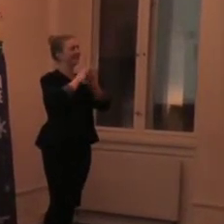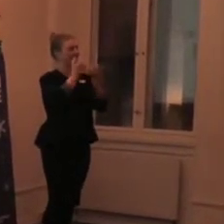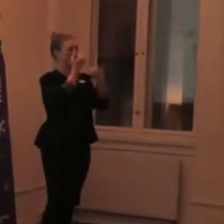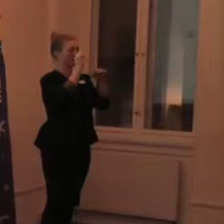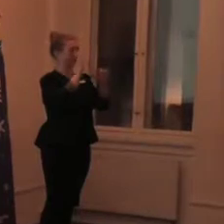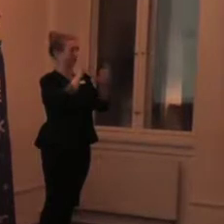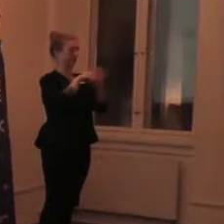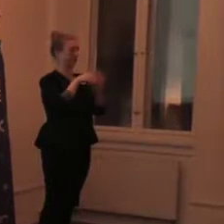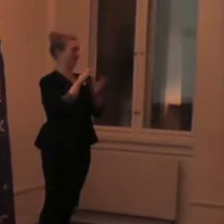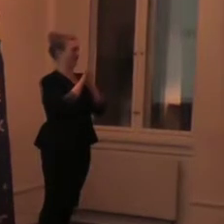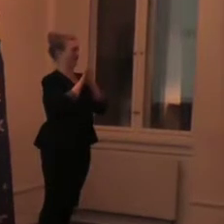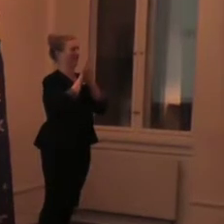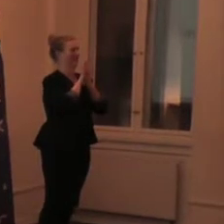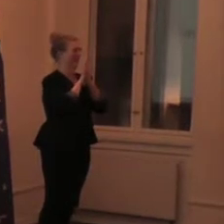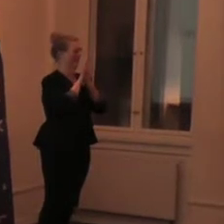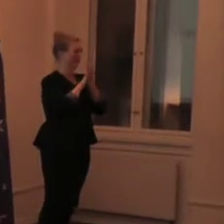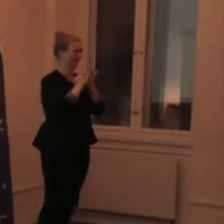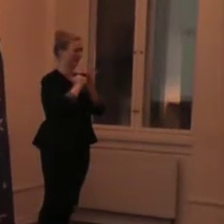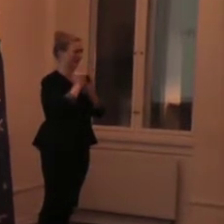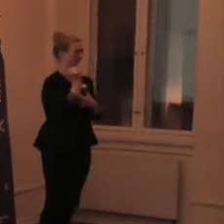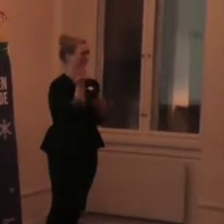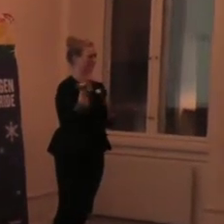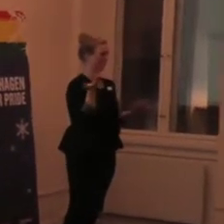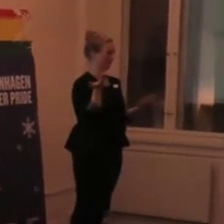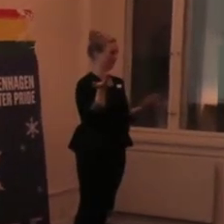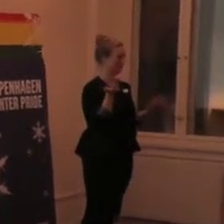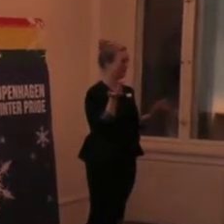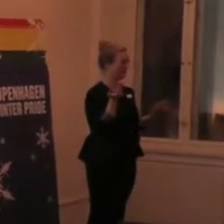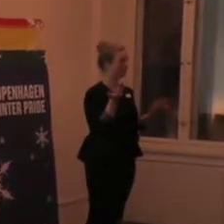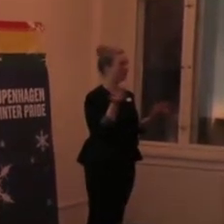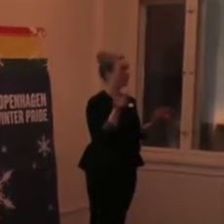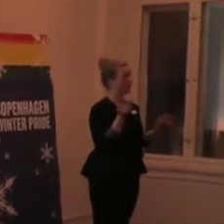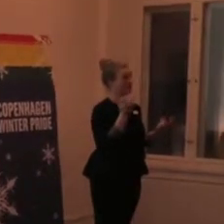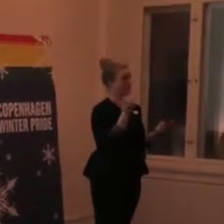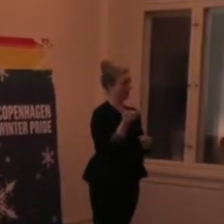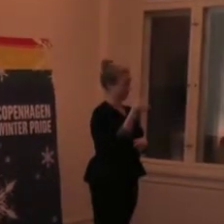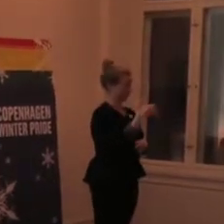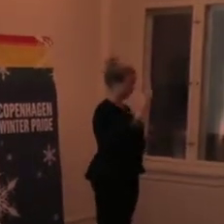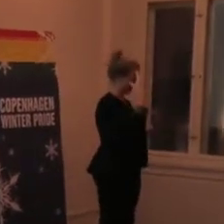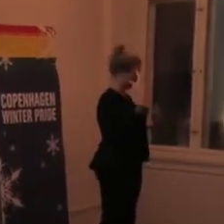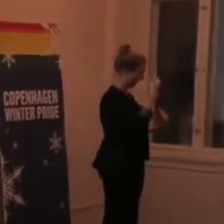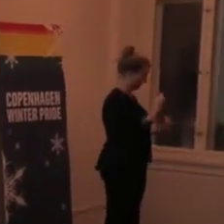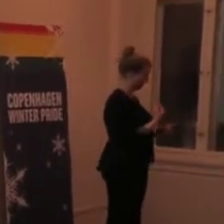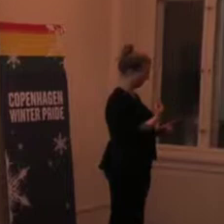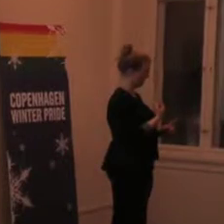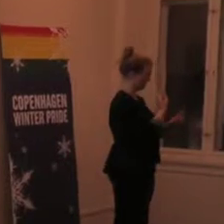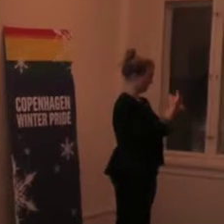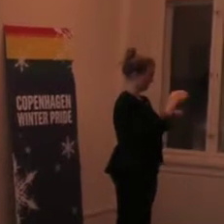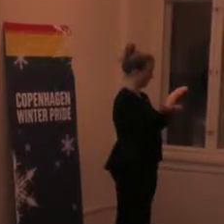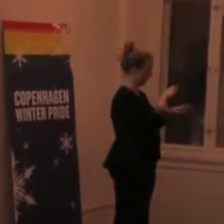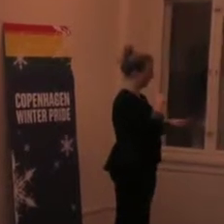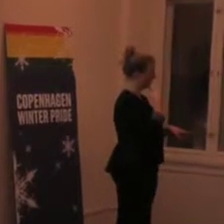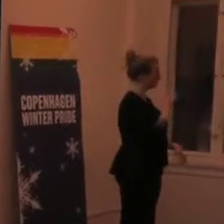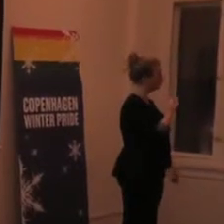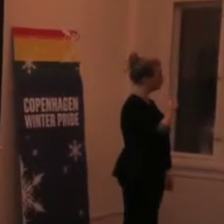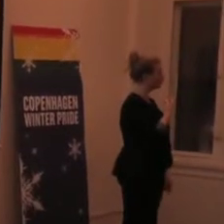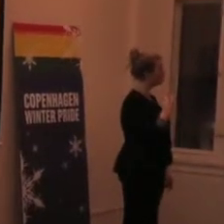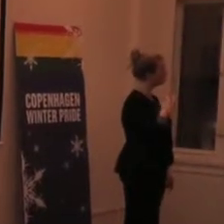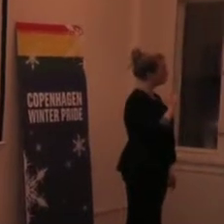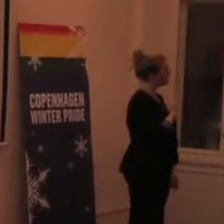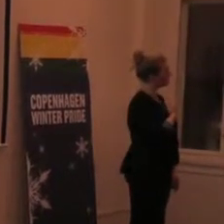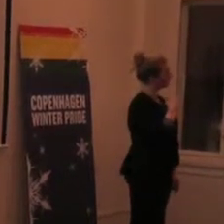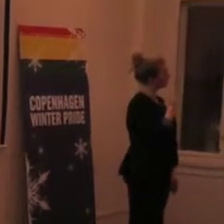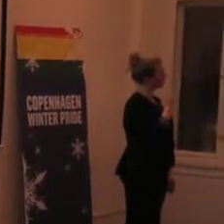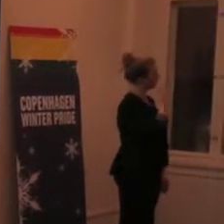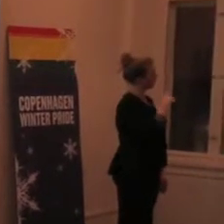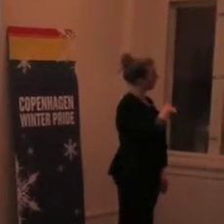of, except for going to, for example, the Netherlands and meeting the government, saying that we're trying our best, and